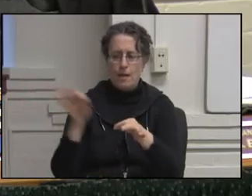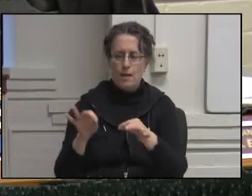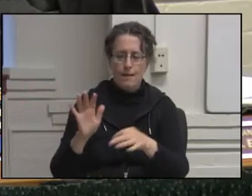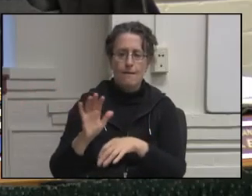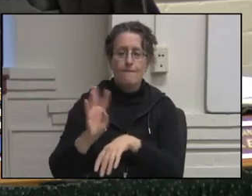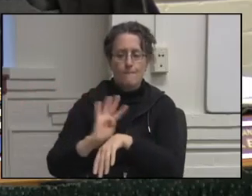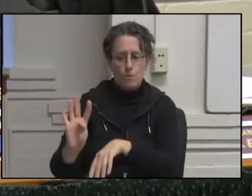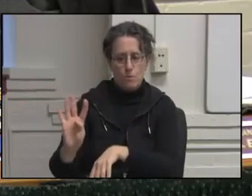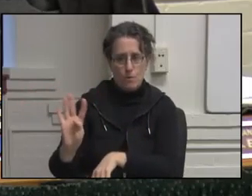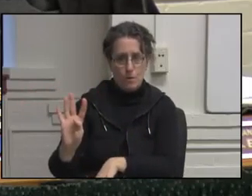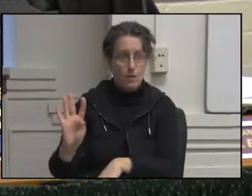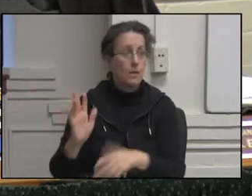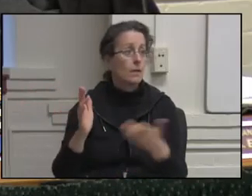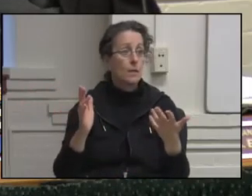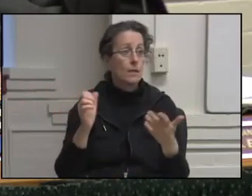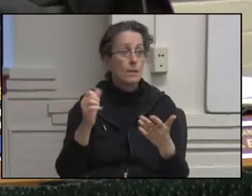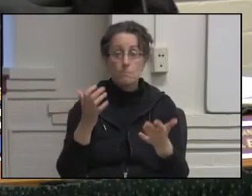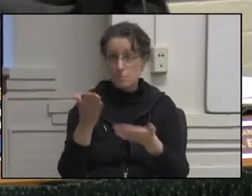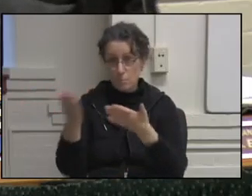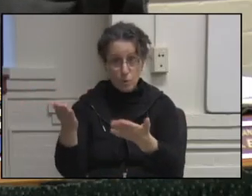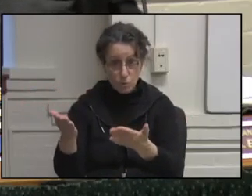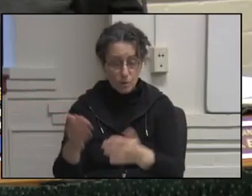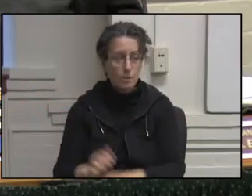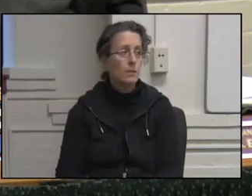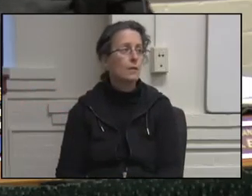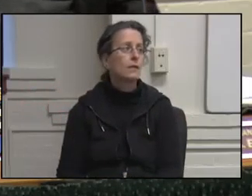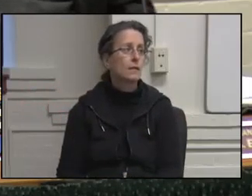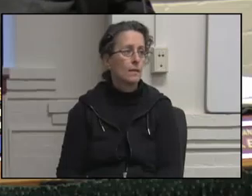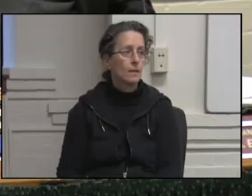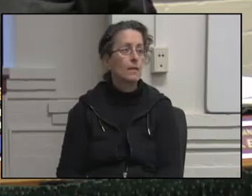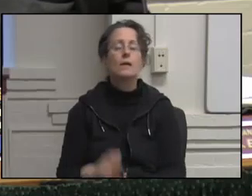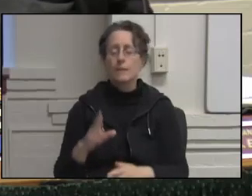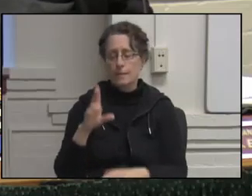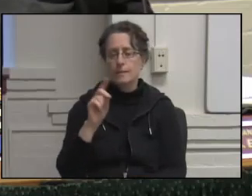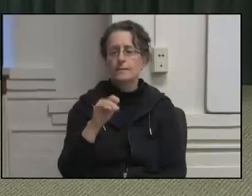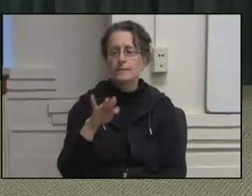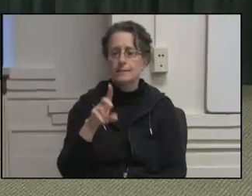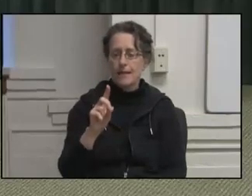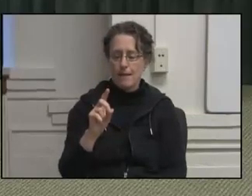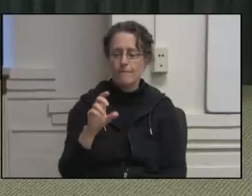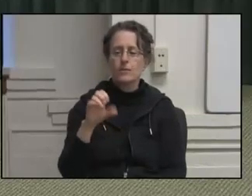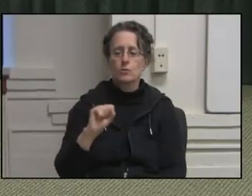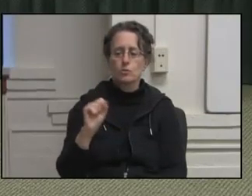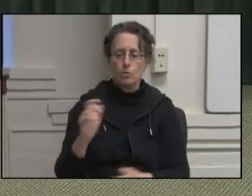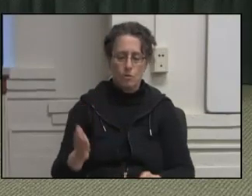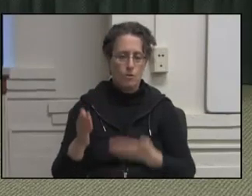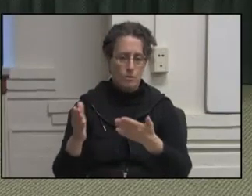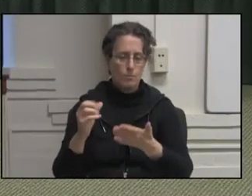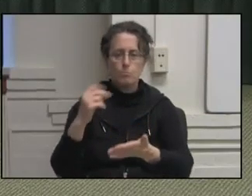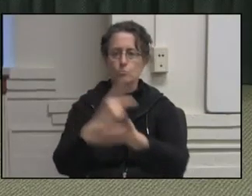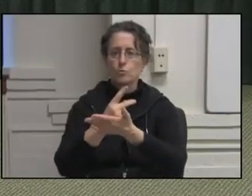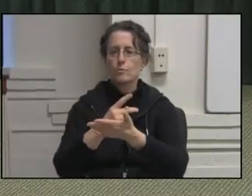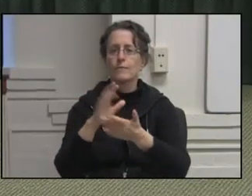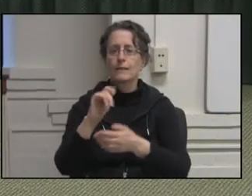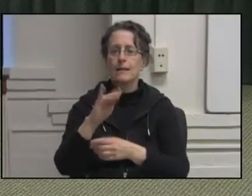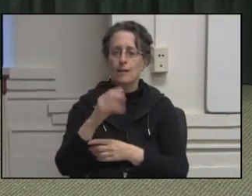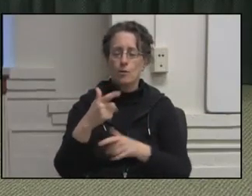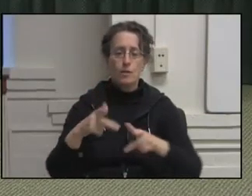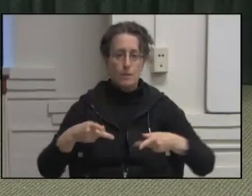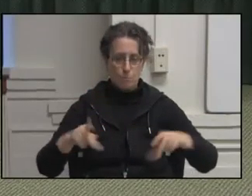us to know. Does anybody want to make the motion? I move we approve a catering permit for Whetstone Station